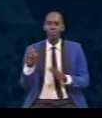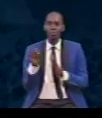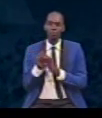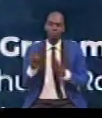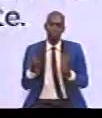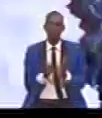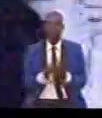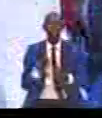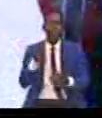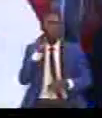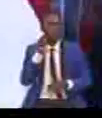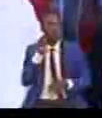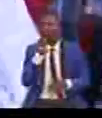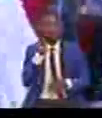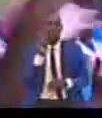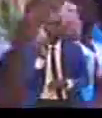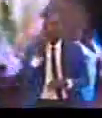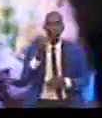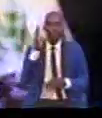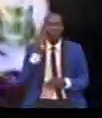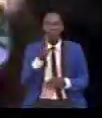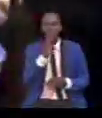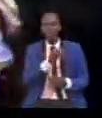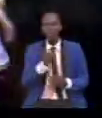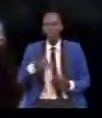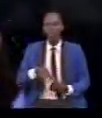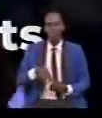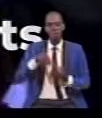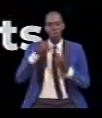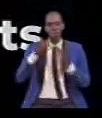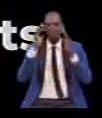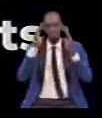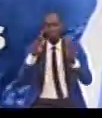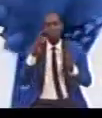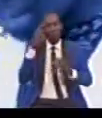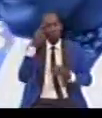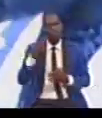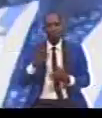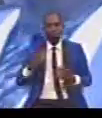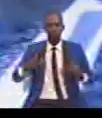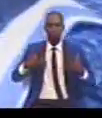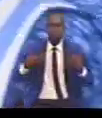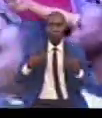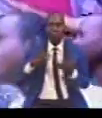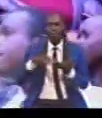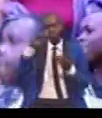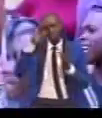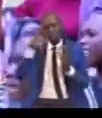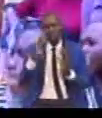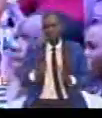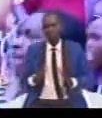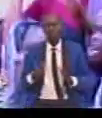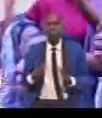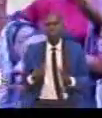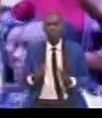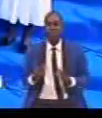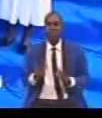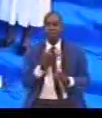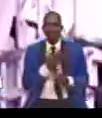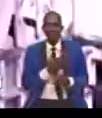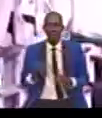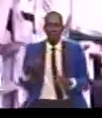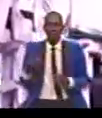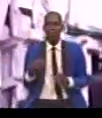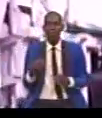State, Nigeria. There will be a special focus on teenagers, campus students, core members, and young adults. Guess no